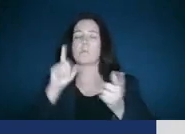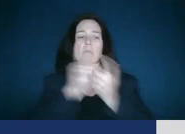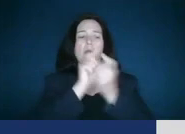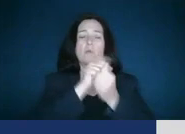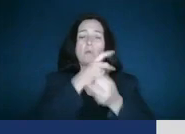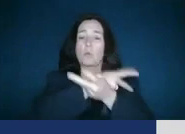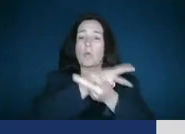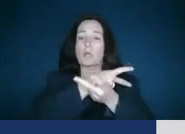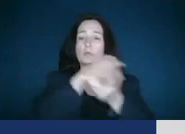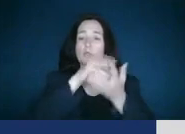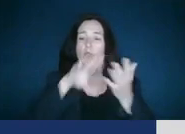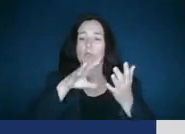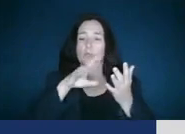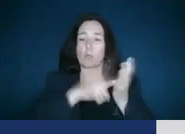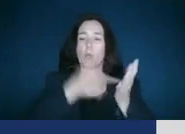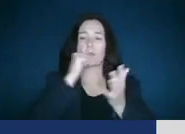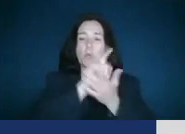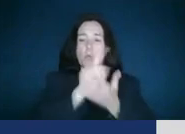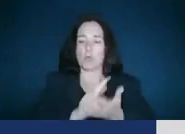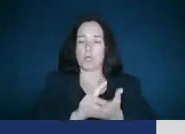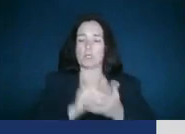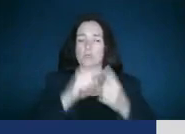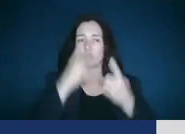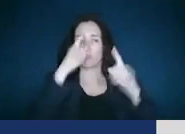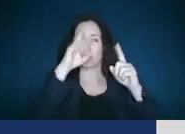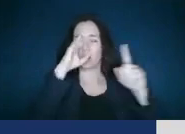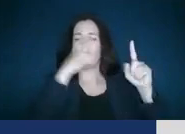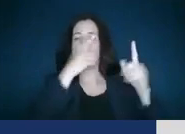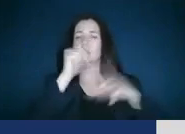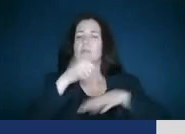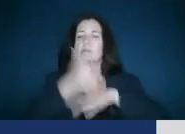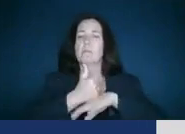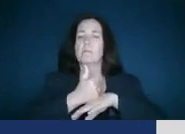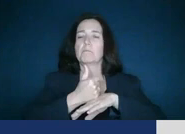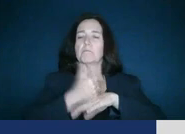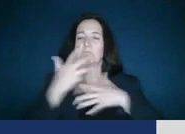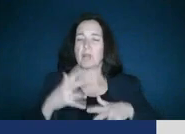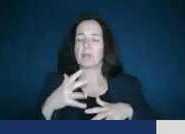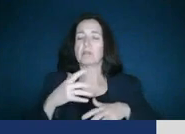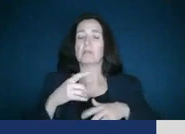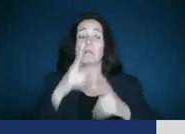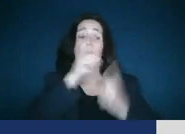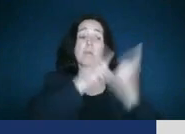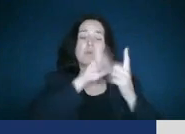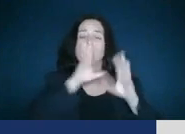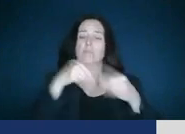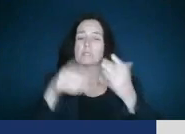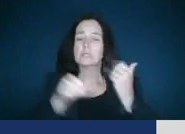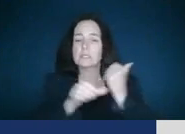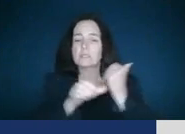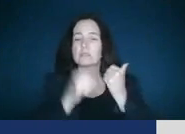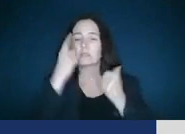once a week to accomplish goals they have established for themselves. The mentors can provide assistance with